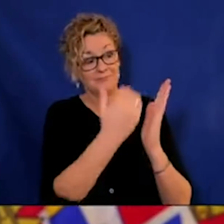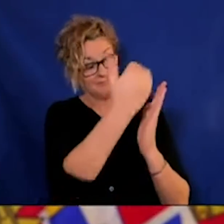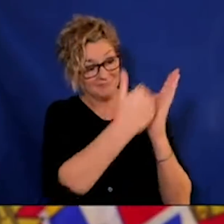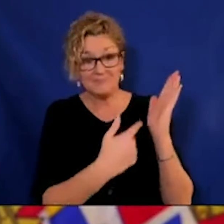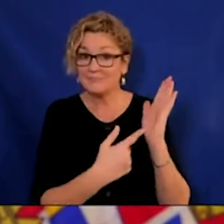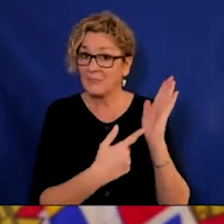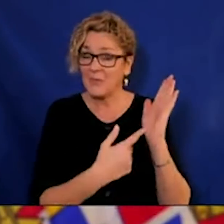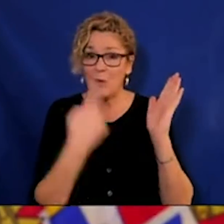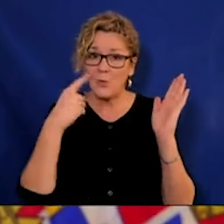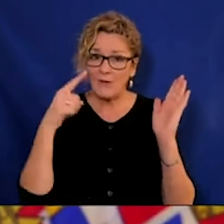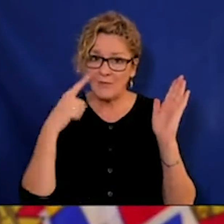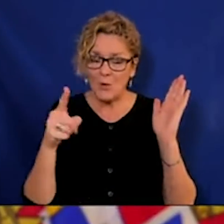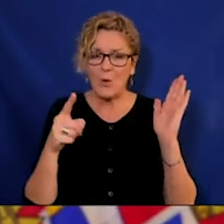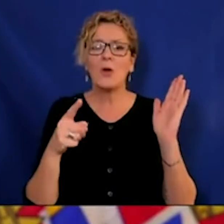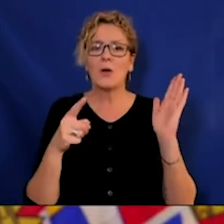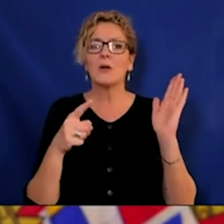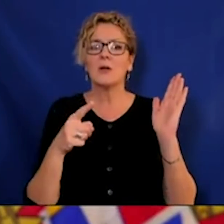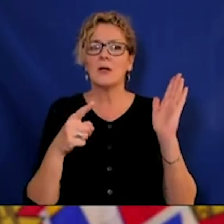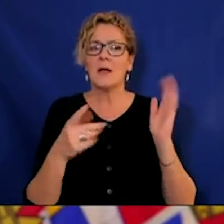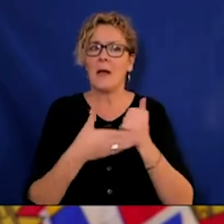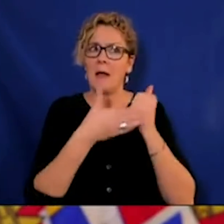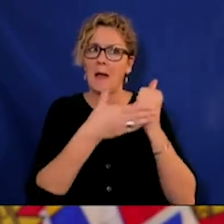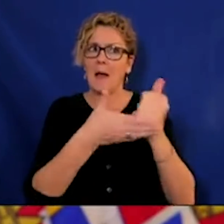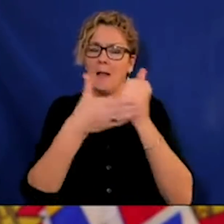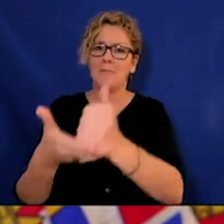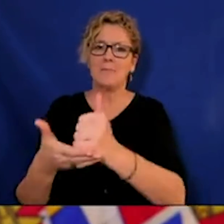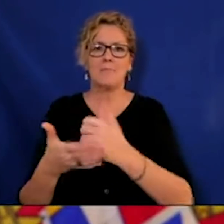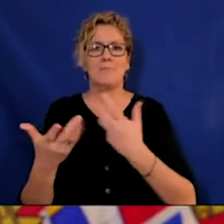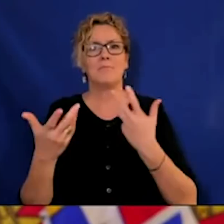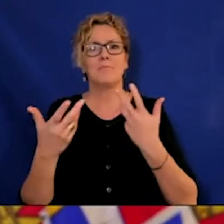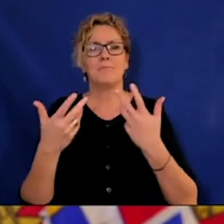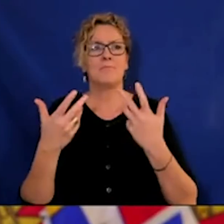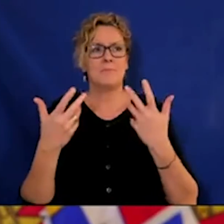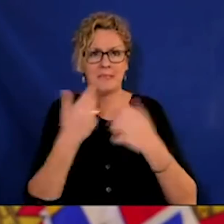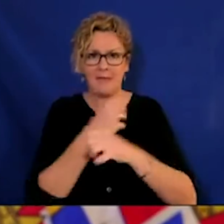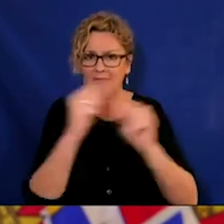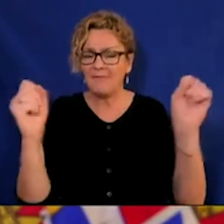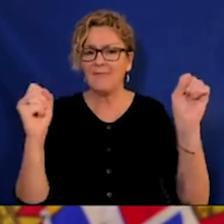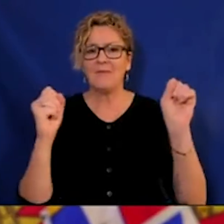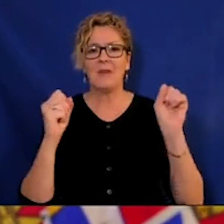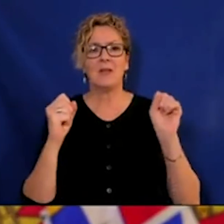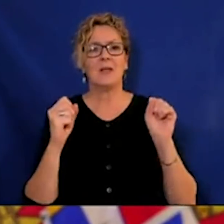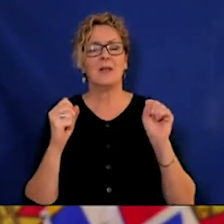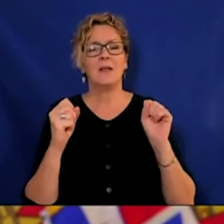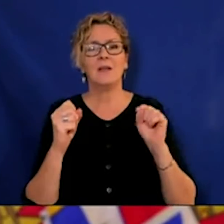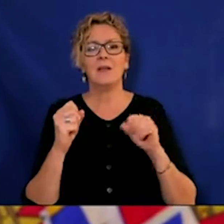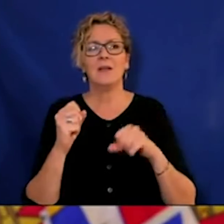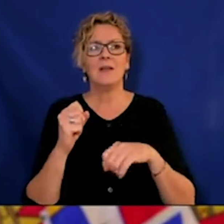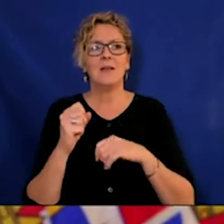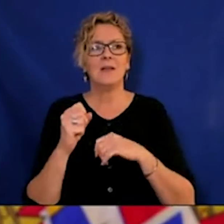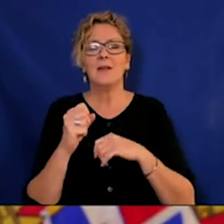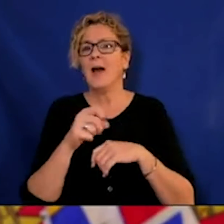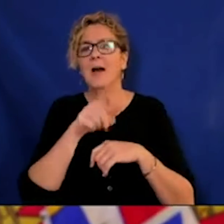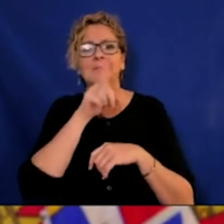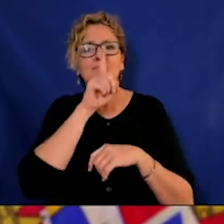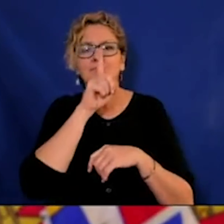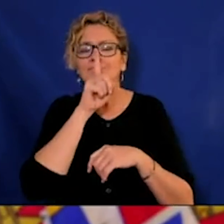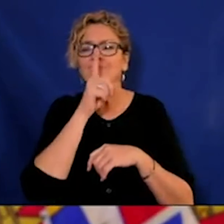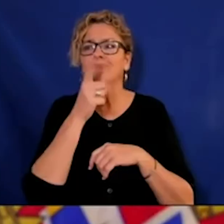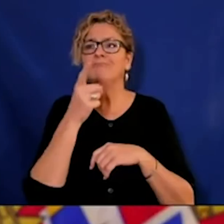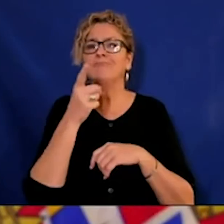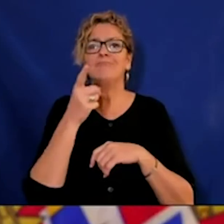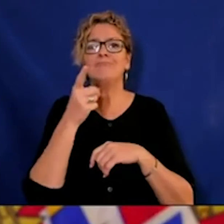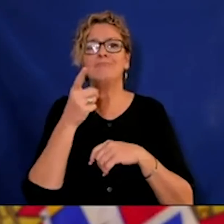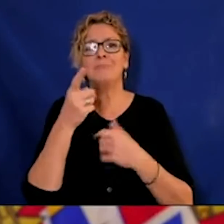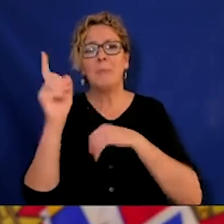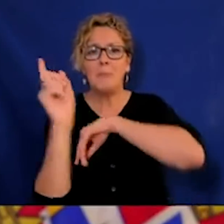know that these are situations where this virus can spread very easily now. It's not about bad people and people